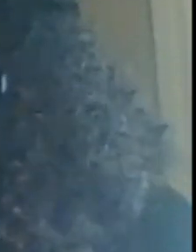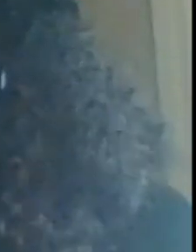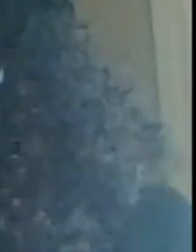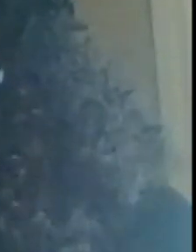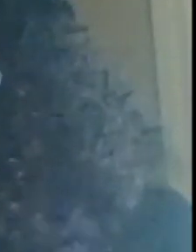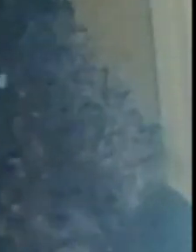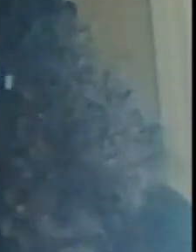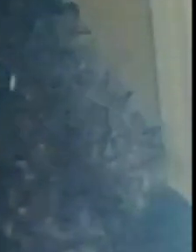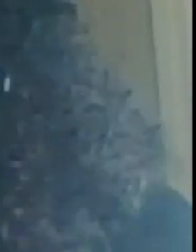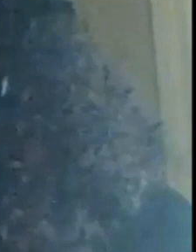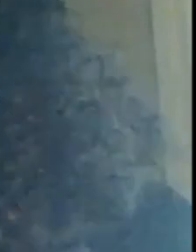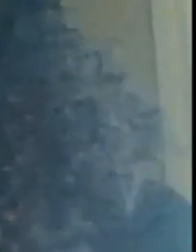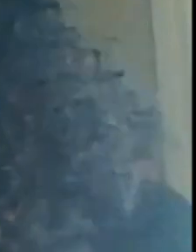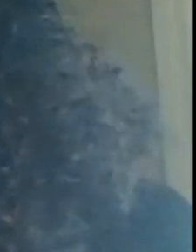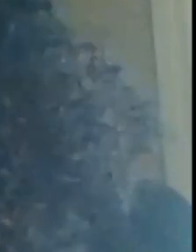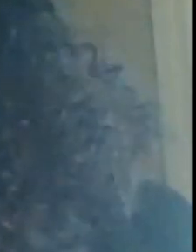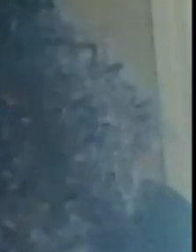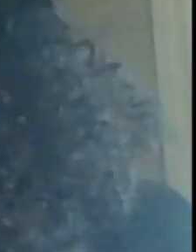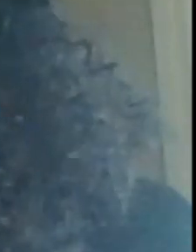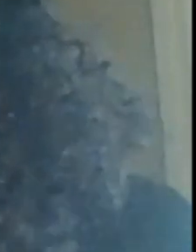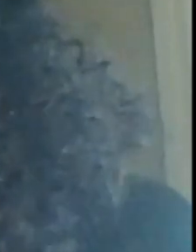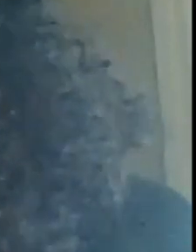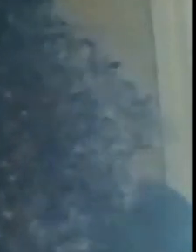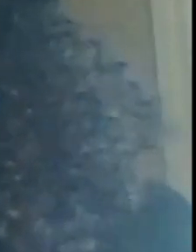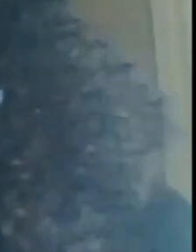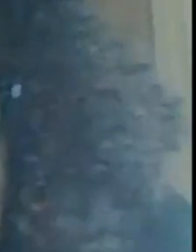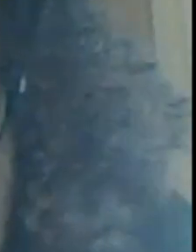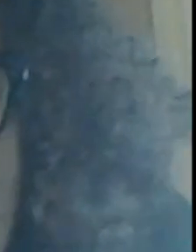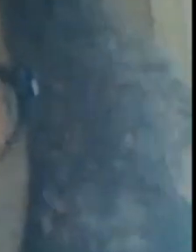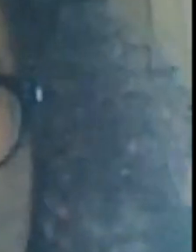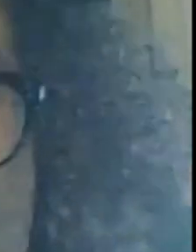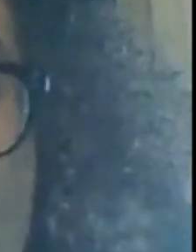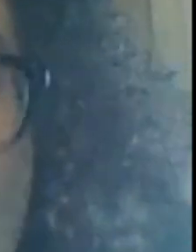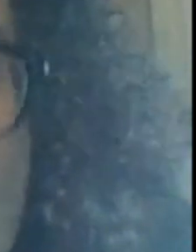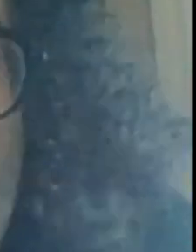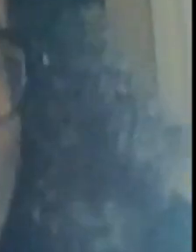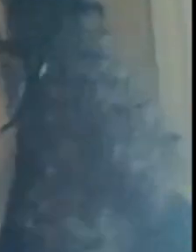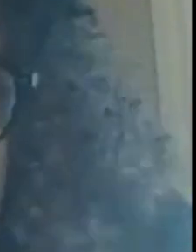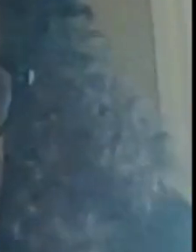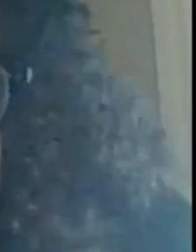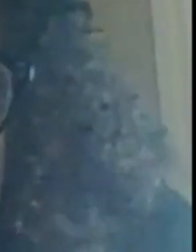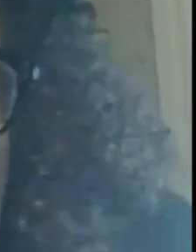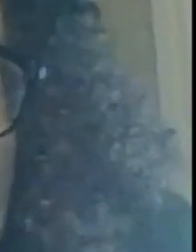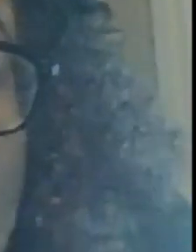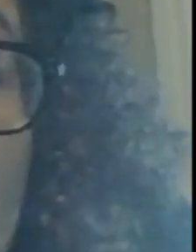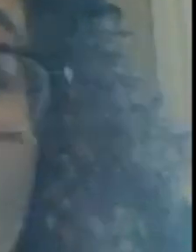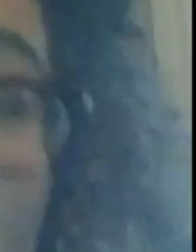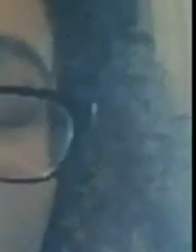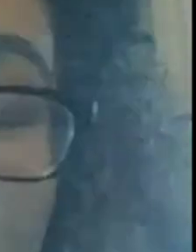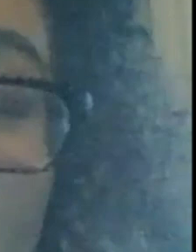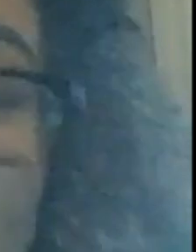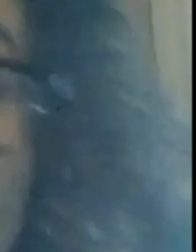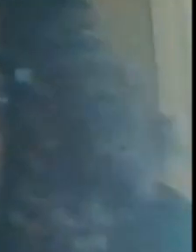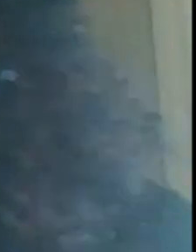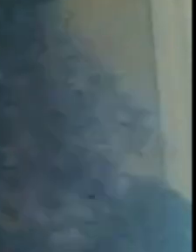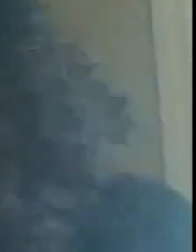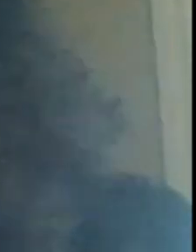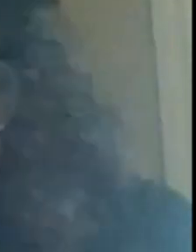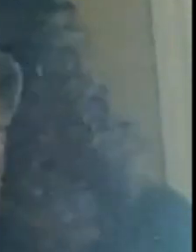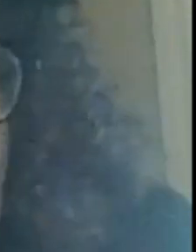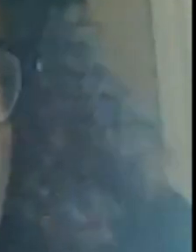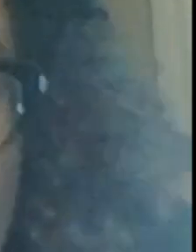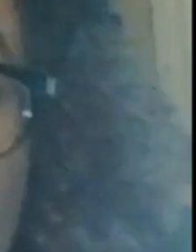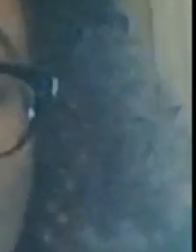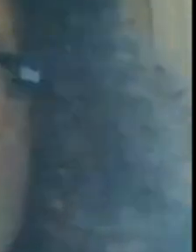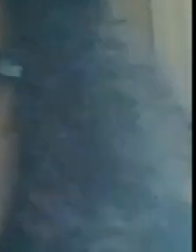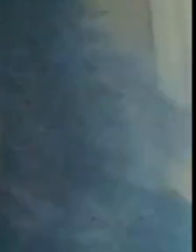privacy and to avoid any background noises and distractions. We are recording this session and we're going to be posting it on our visit page. So, you know, if you